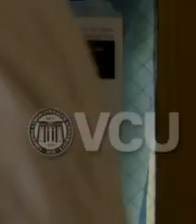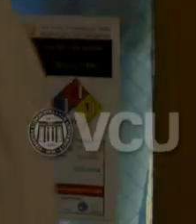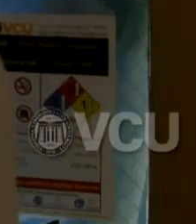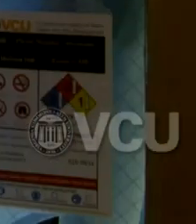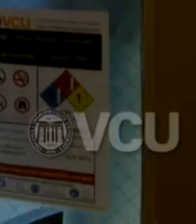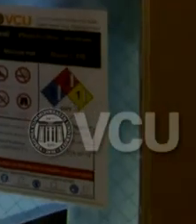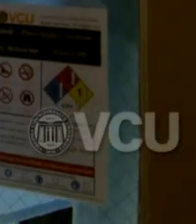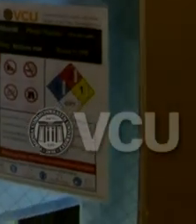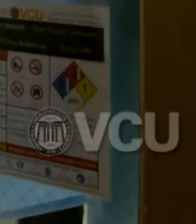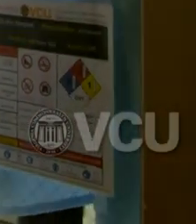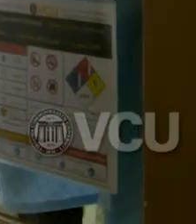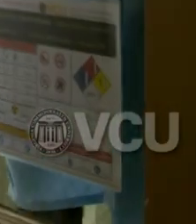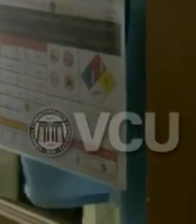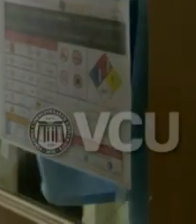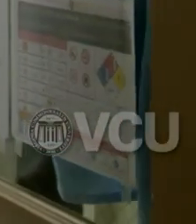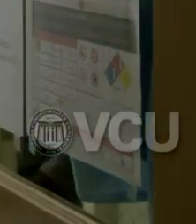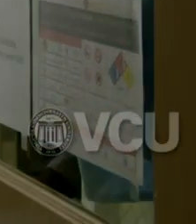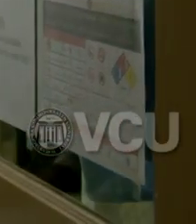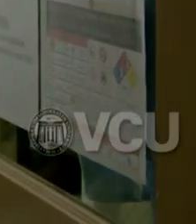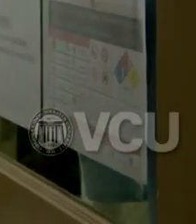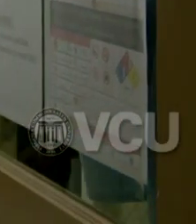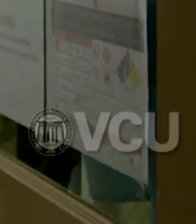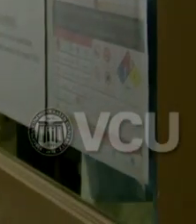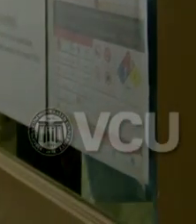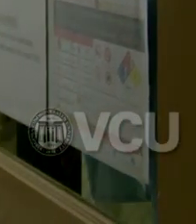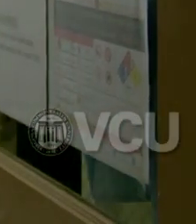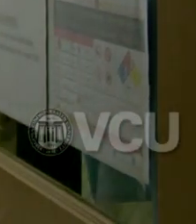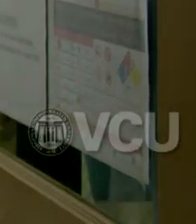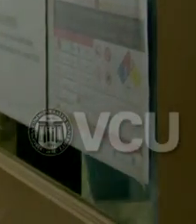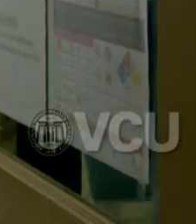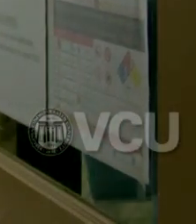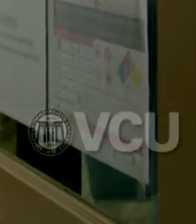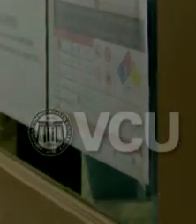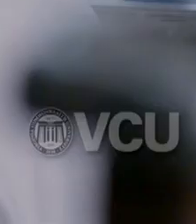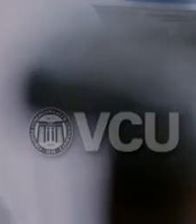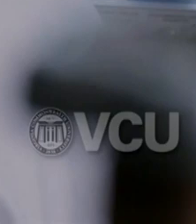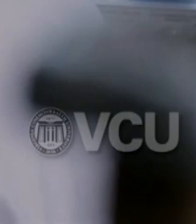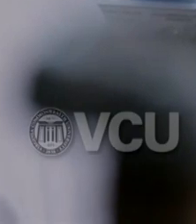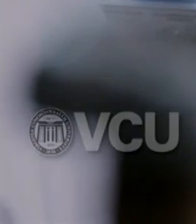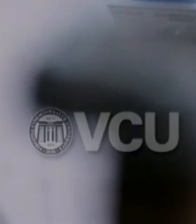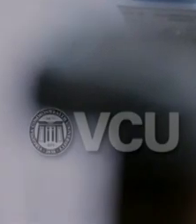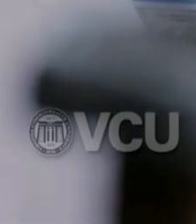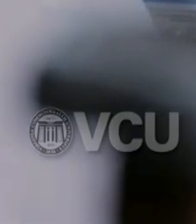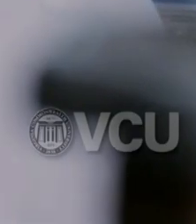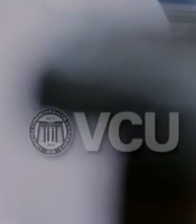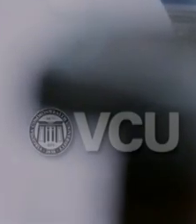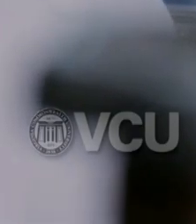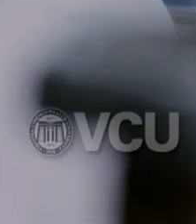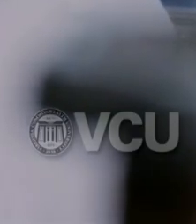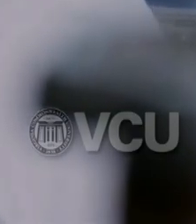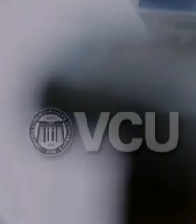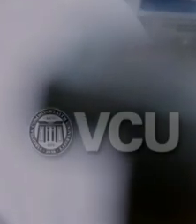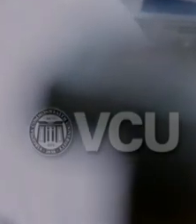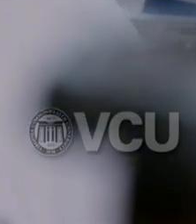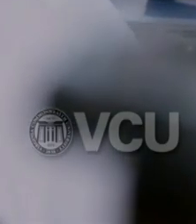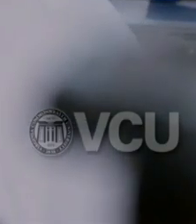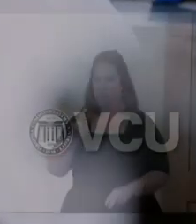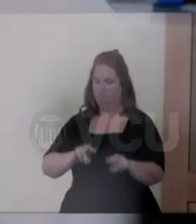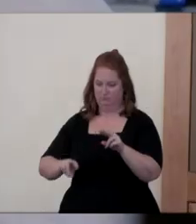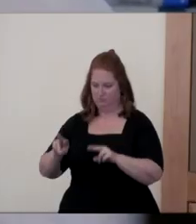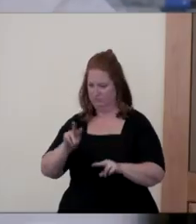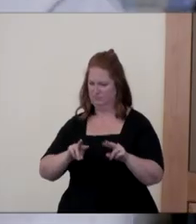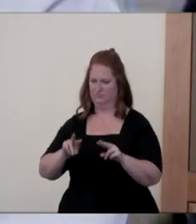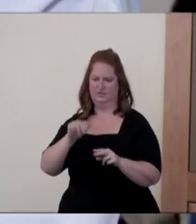Get into a laboratory setting, you realize that experiments don't always go exactly to plan, and failure is okay in science. Take that as a